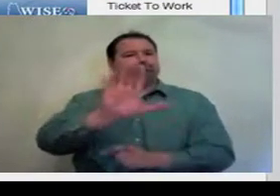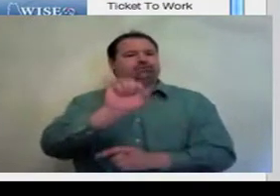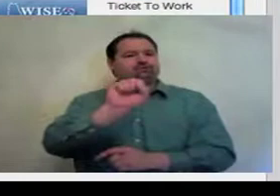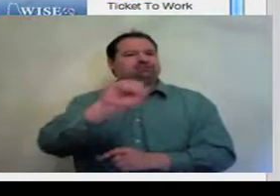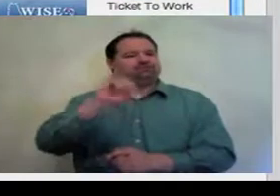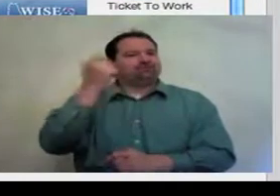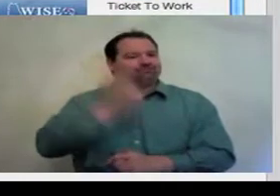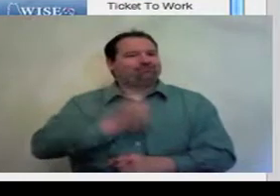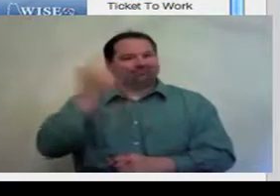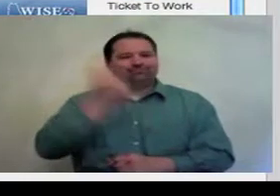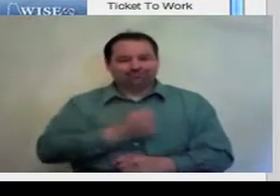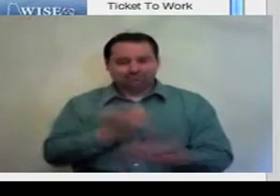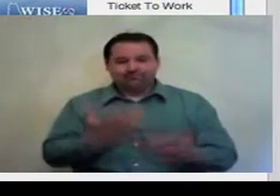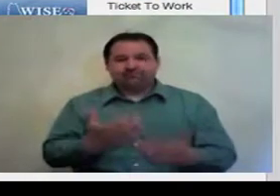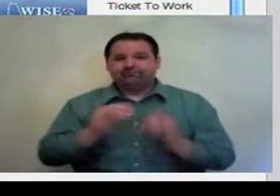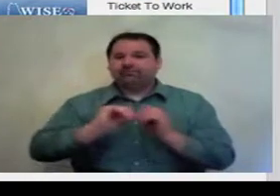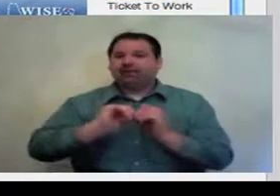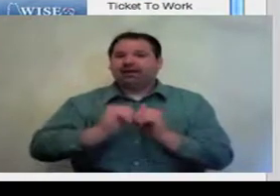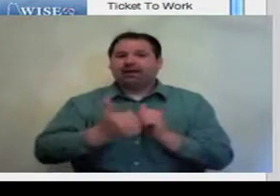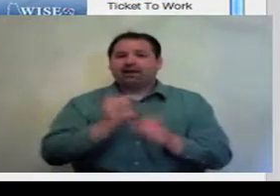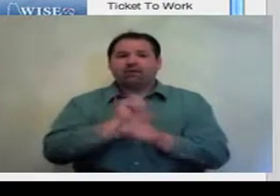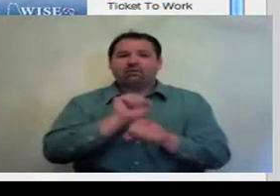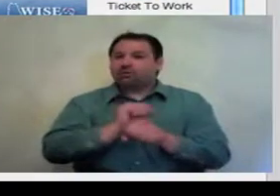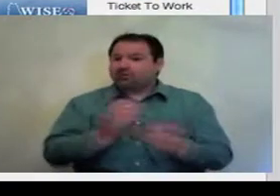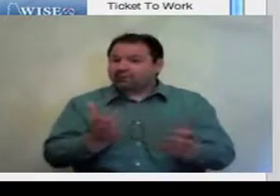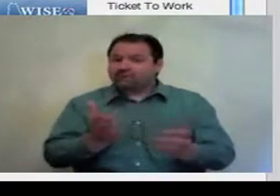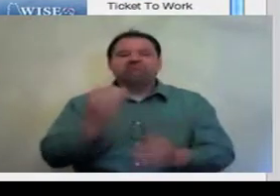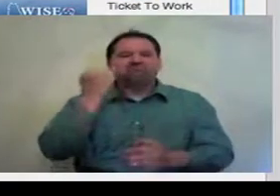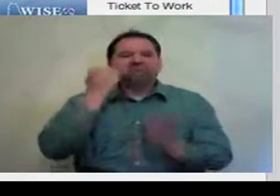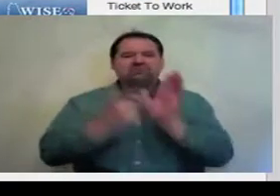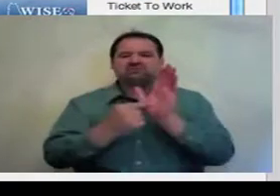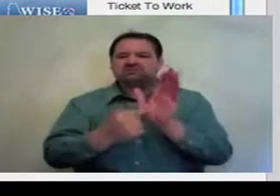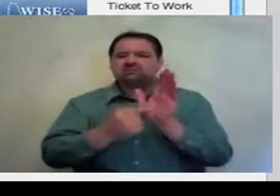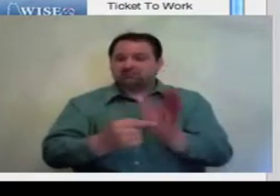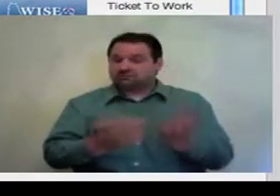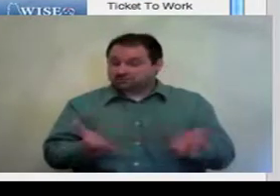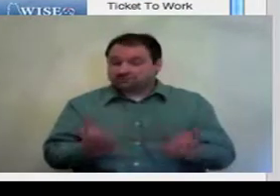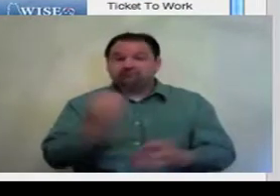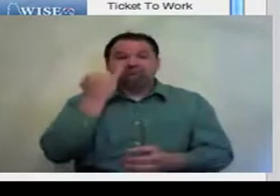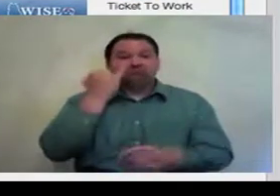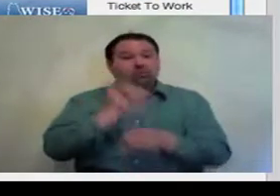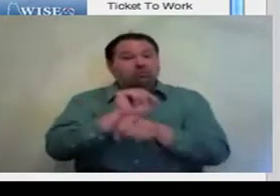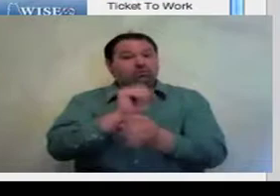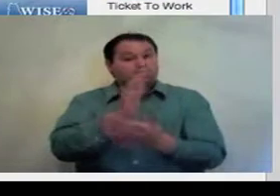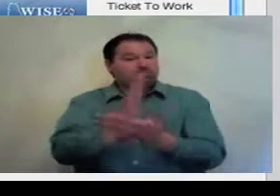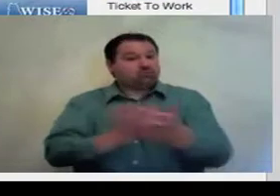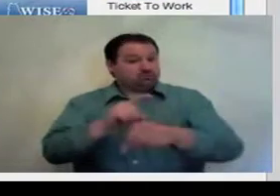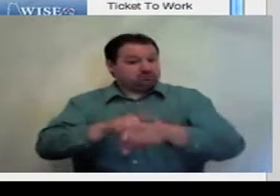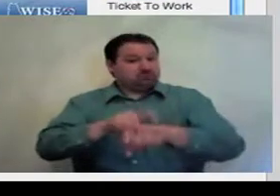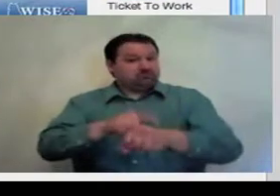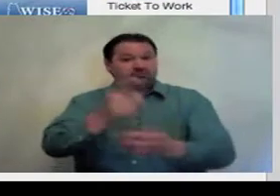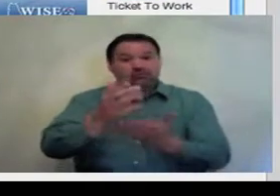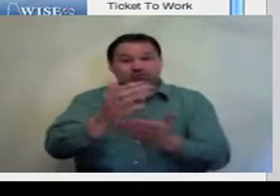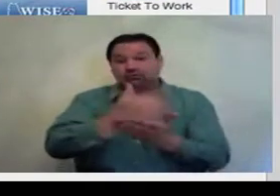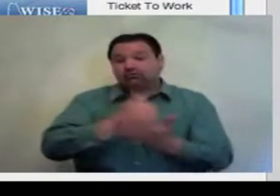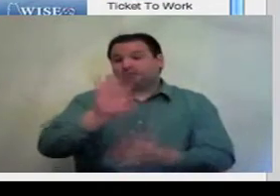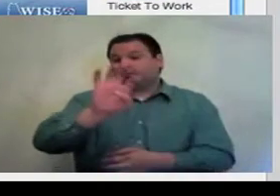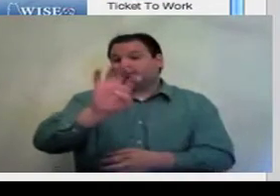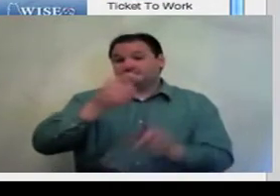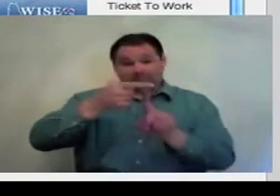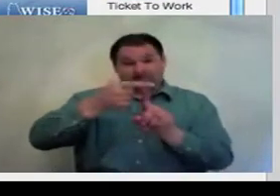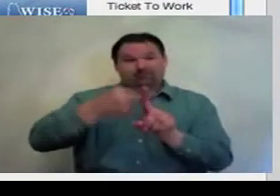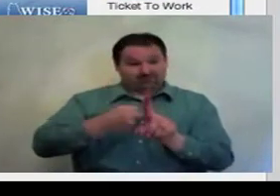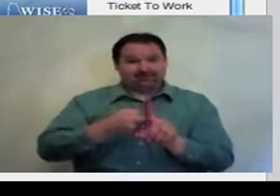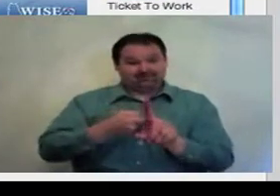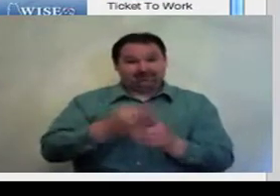some of or all of your earned income and maintain eligibility for SSI. The way that it works is, say you're working part-time. You